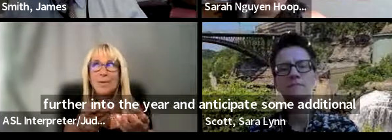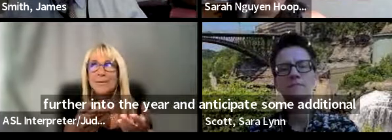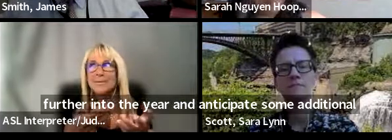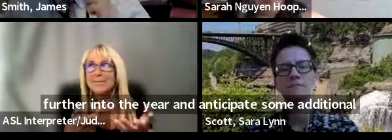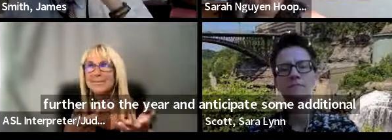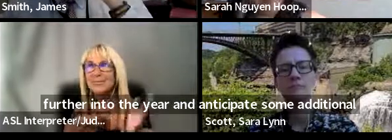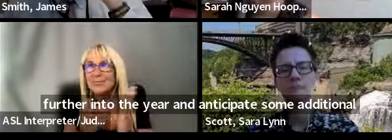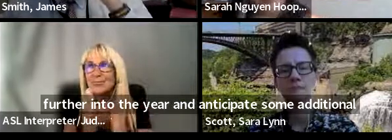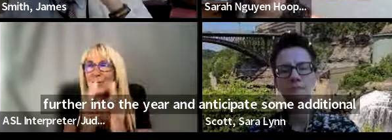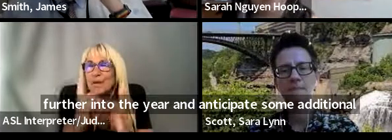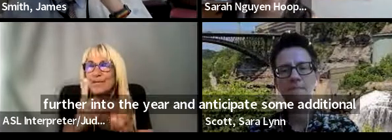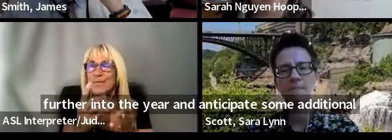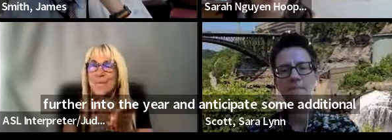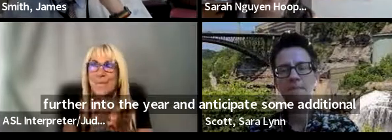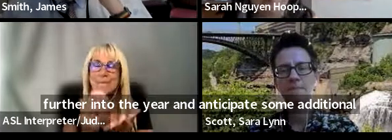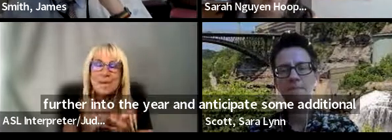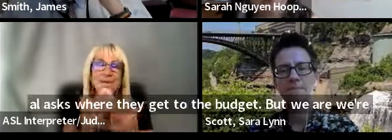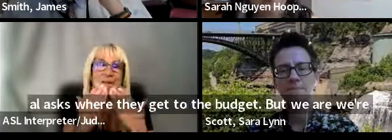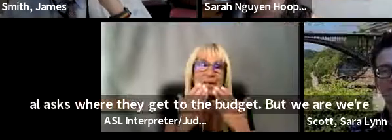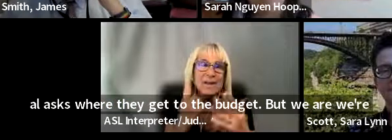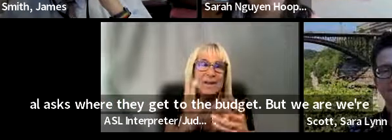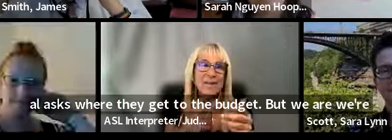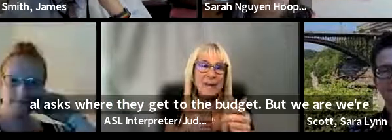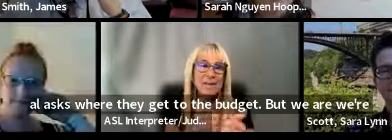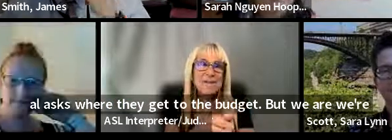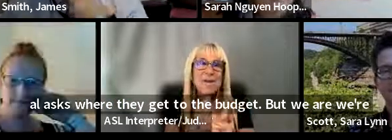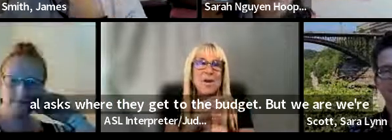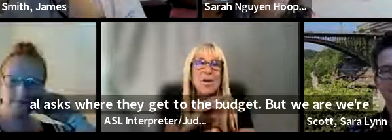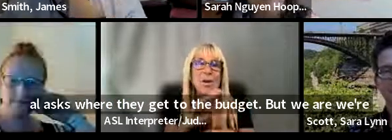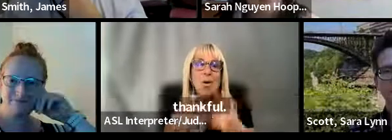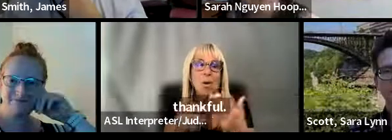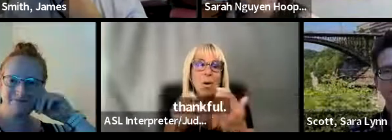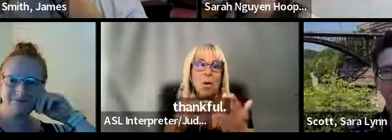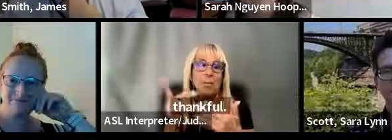thankful that you're able to give us this update and all the progress that we're making in these two facilities. So thank